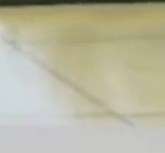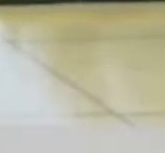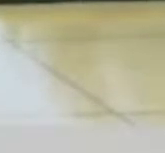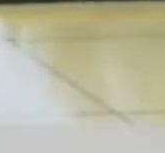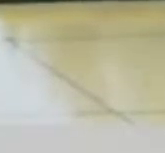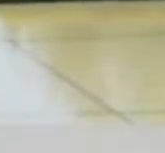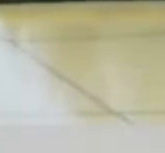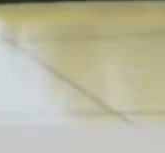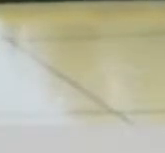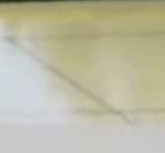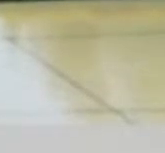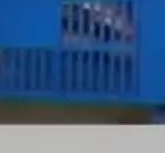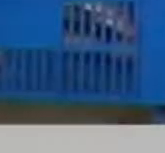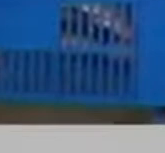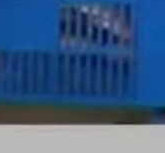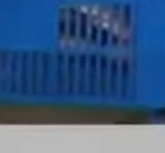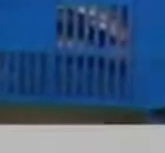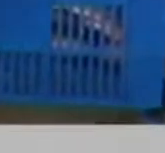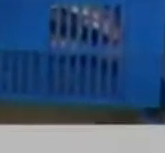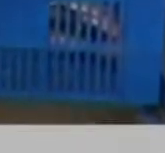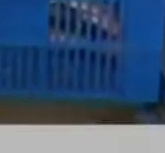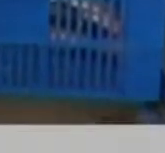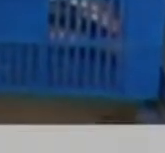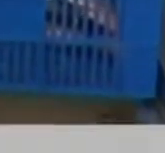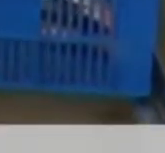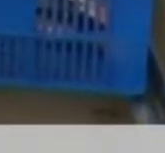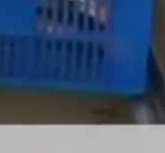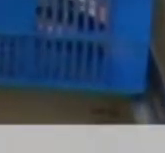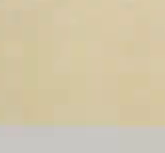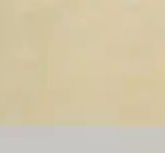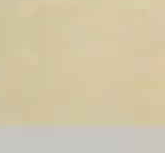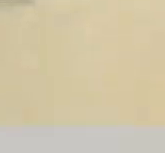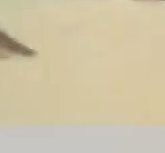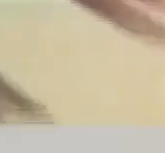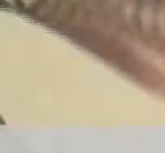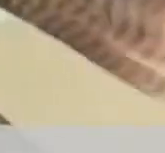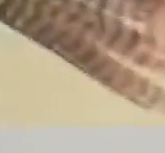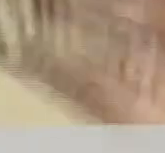Coming up, how fish farming is gaining momentum in Kakamega County.